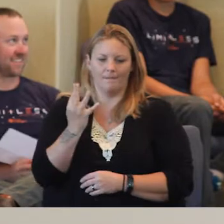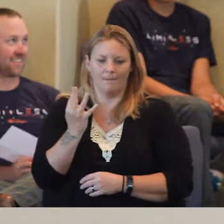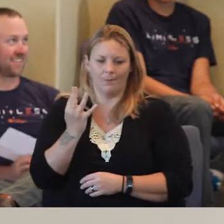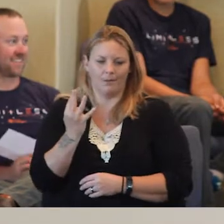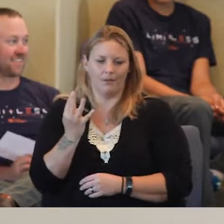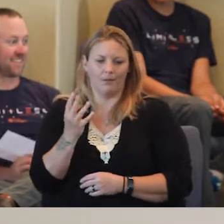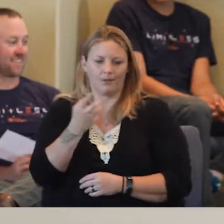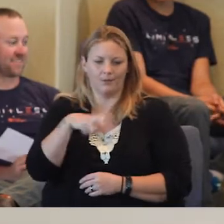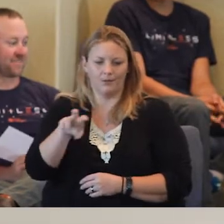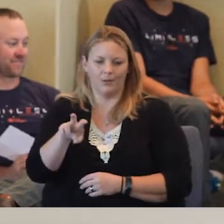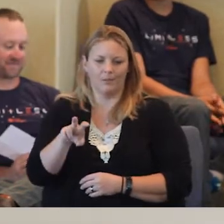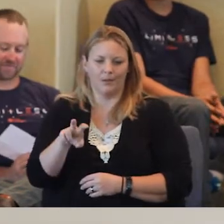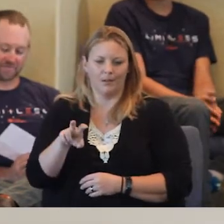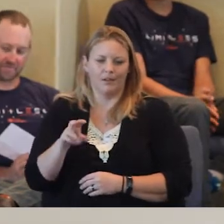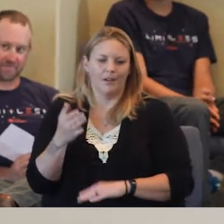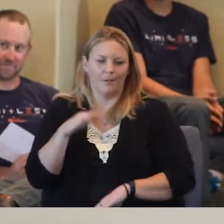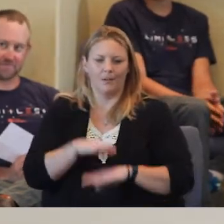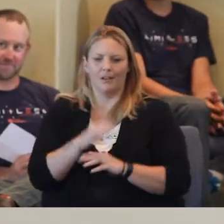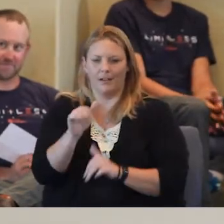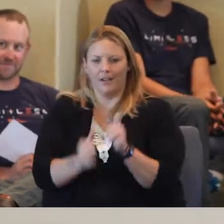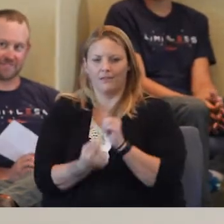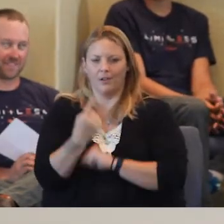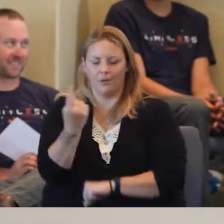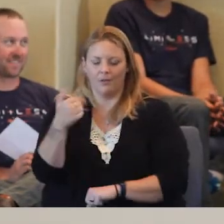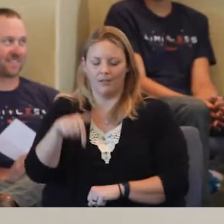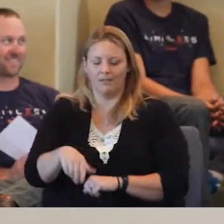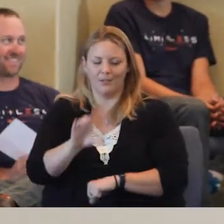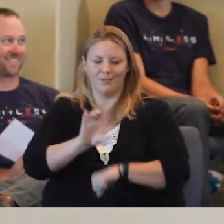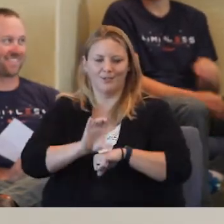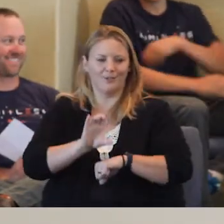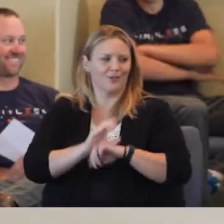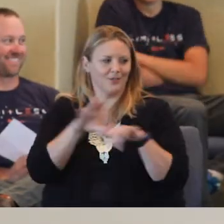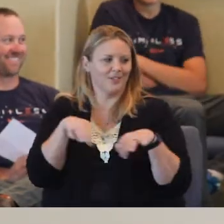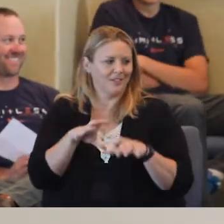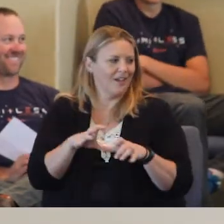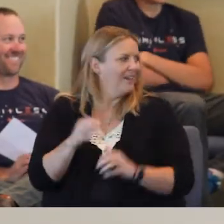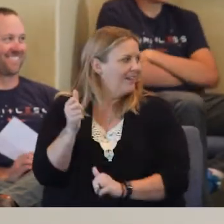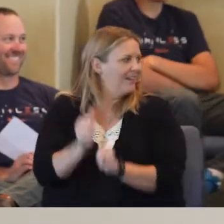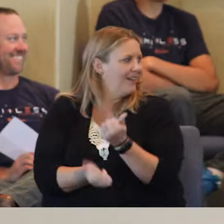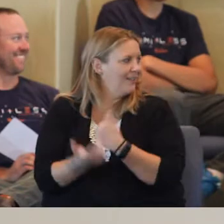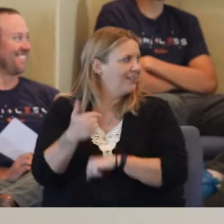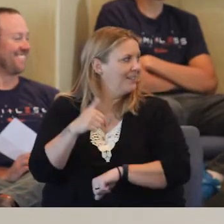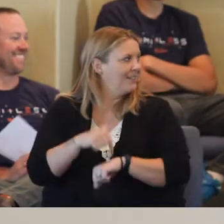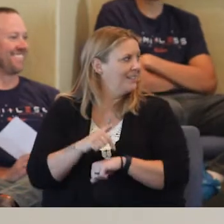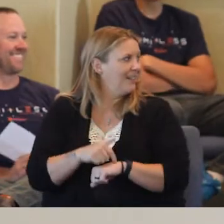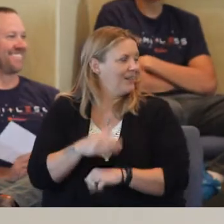one, so I've been on every one this church has done. And every time is a blessing.